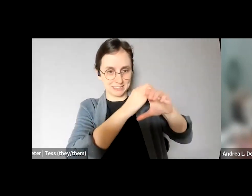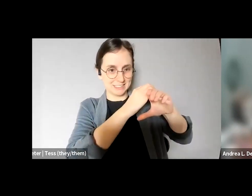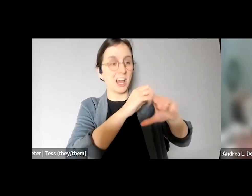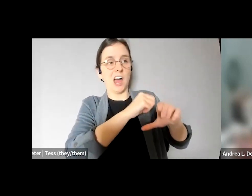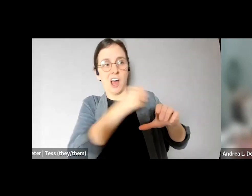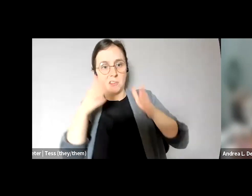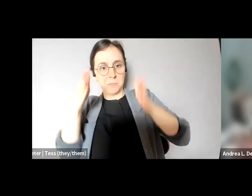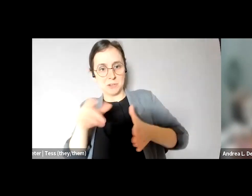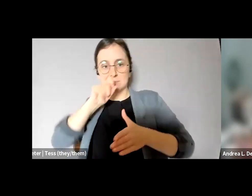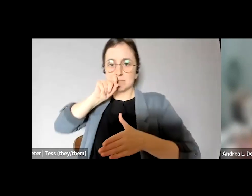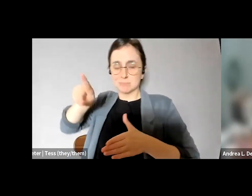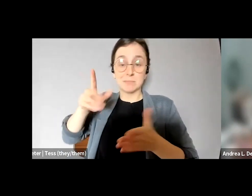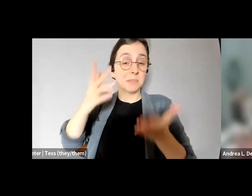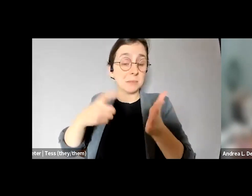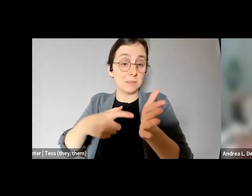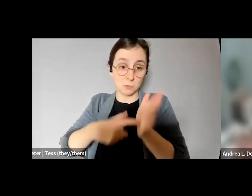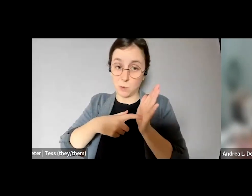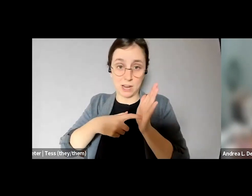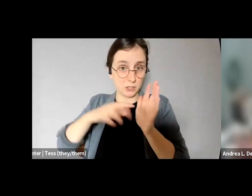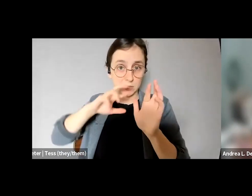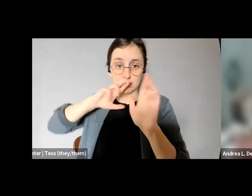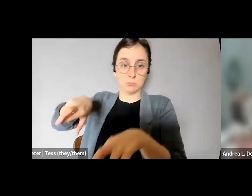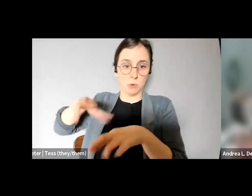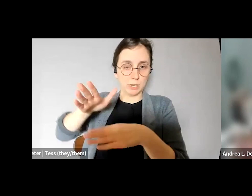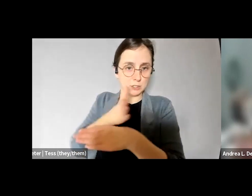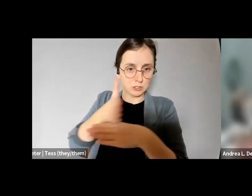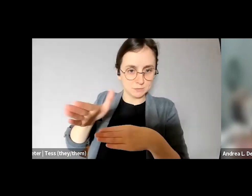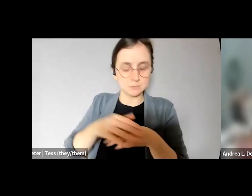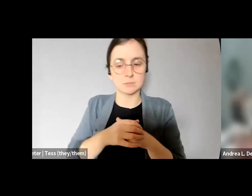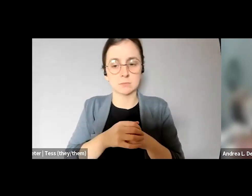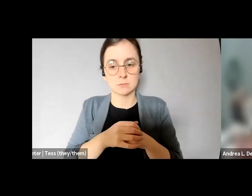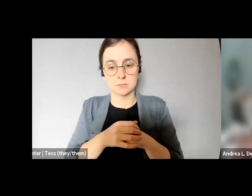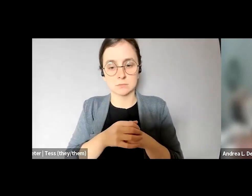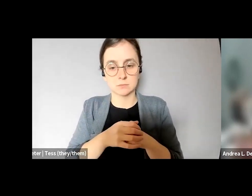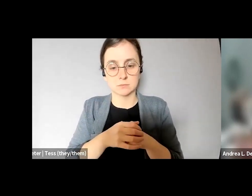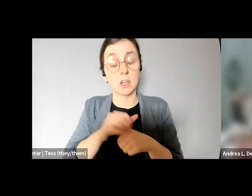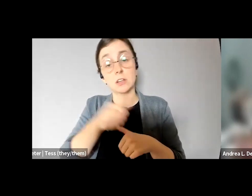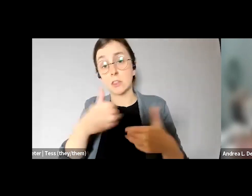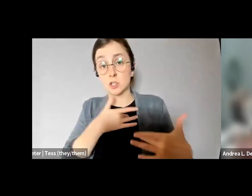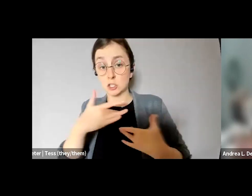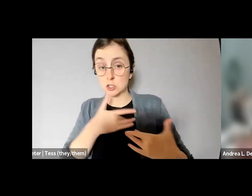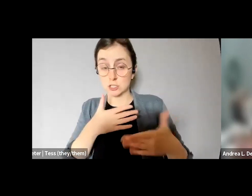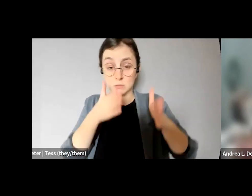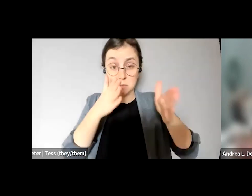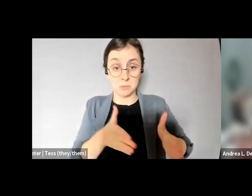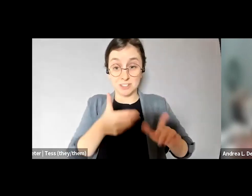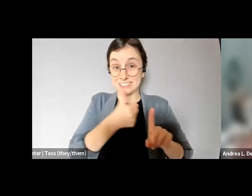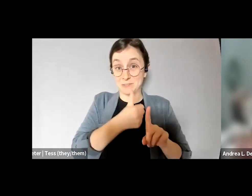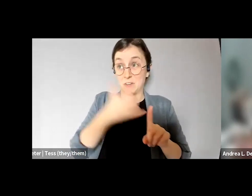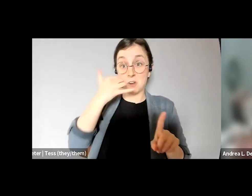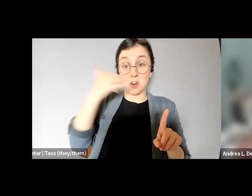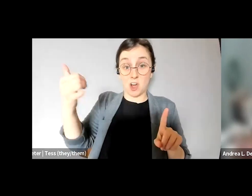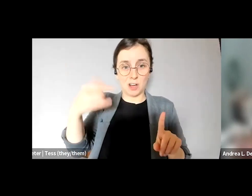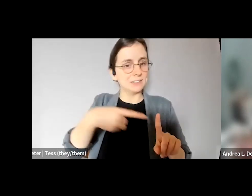or discretionarily. Right. Some of the other concerns might be that if the individual calling doesn't